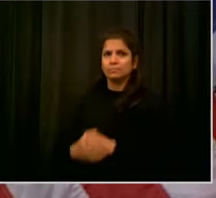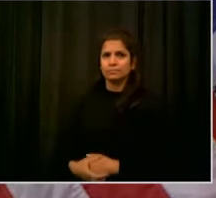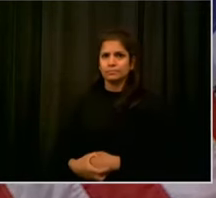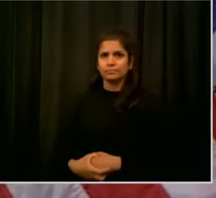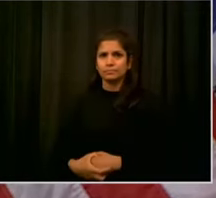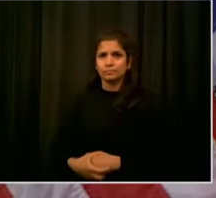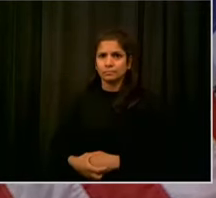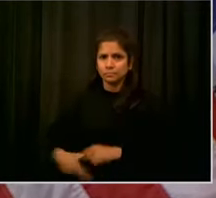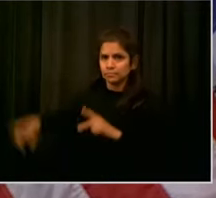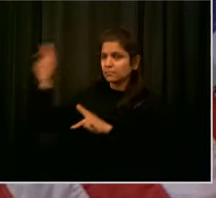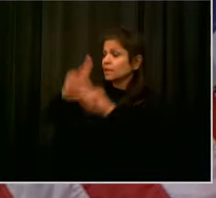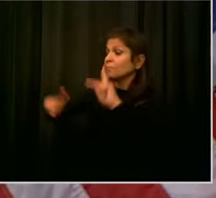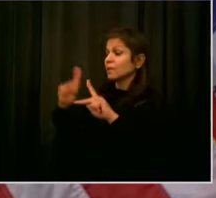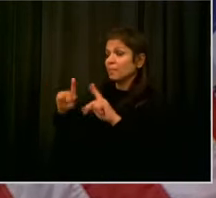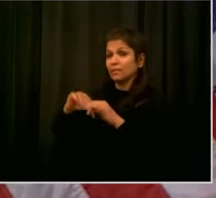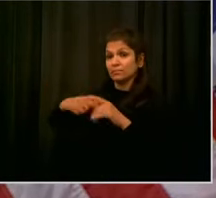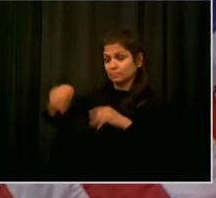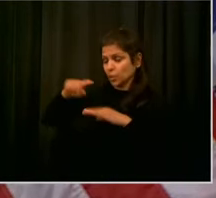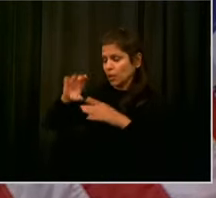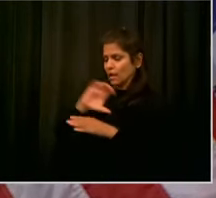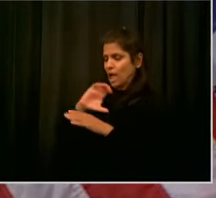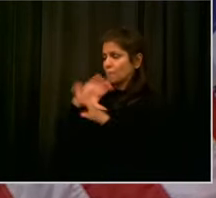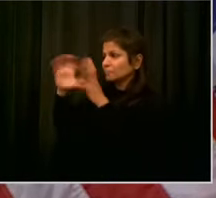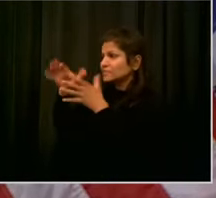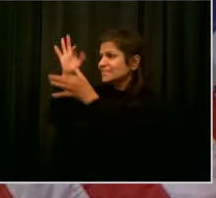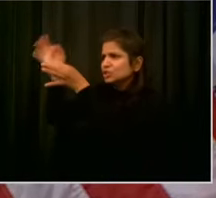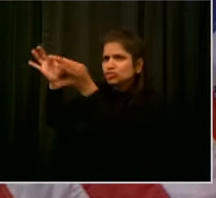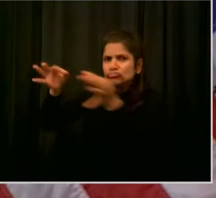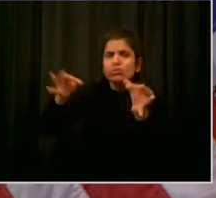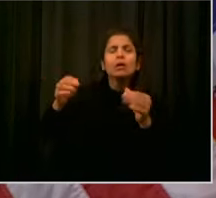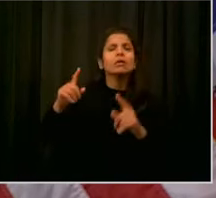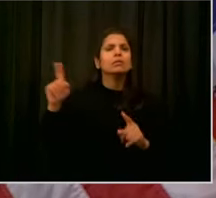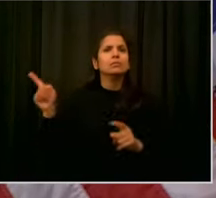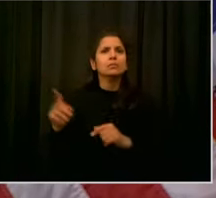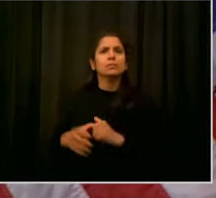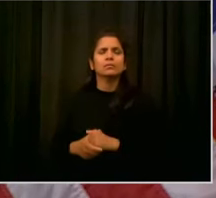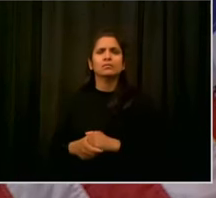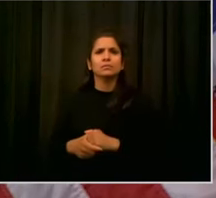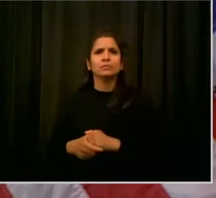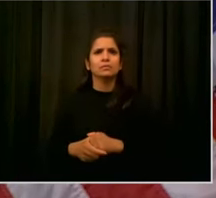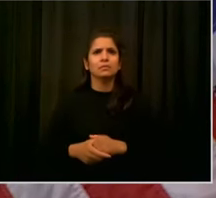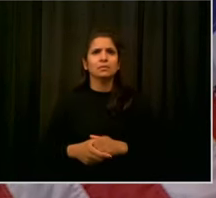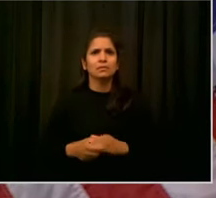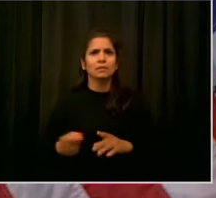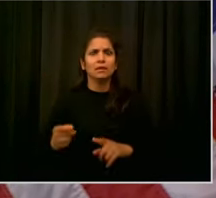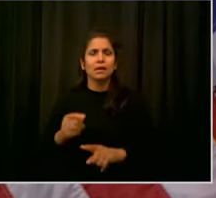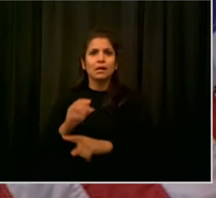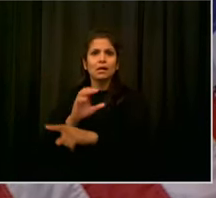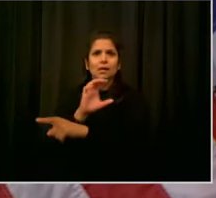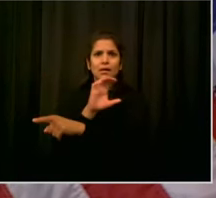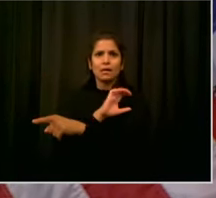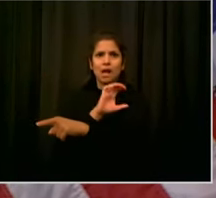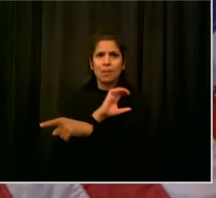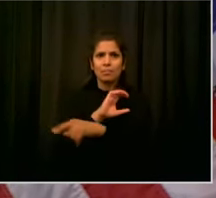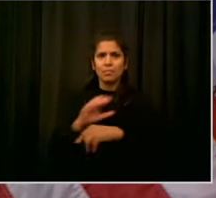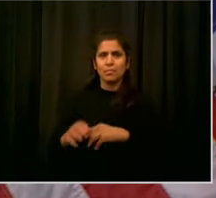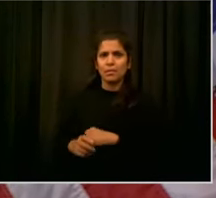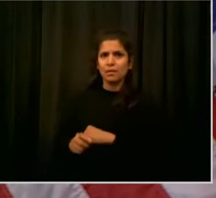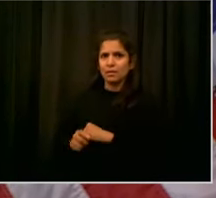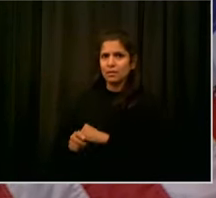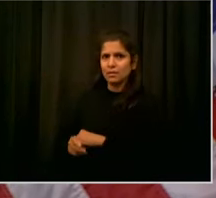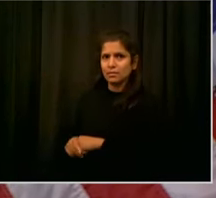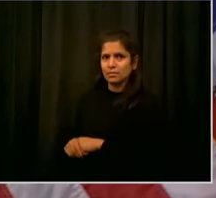without the right kind of civilian oversight and civilian involvement in that decision making. I want to give credit to my three